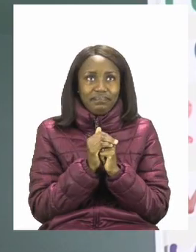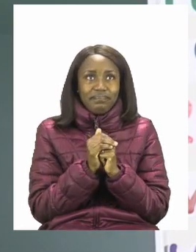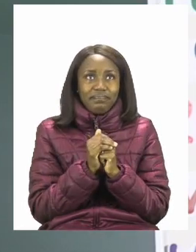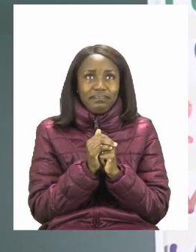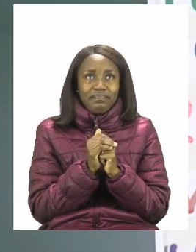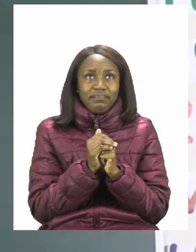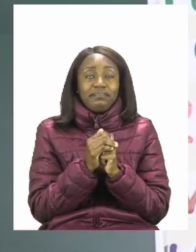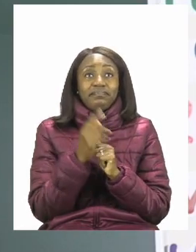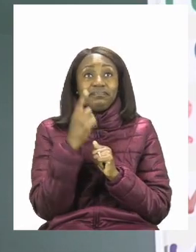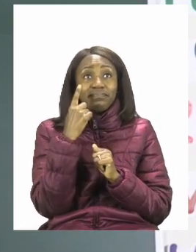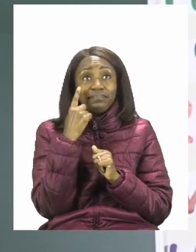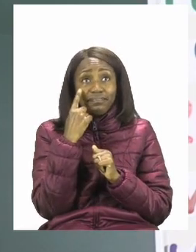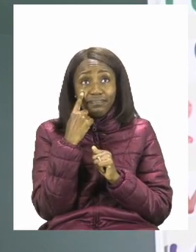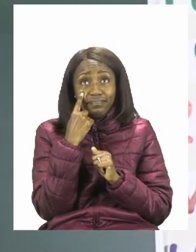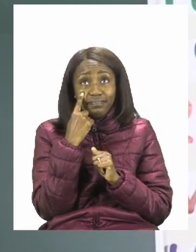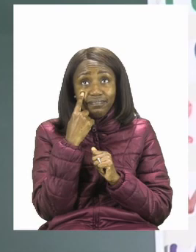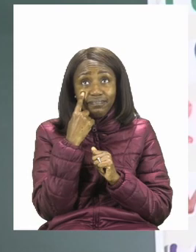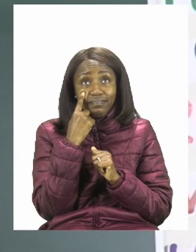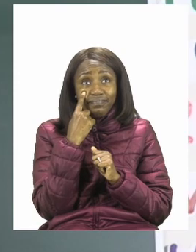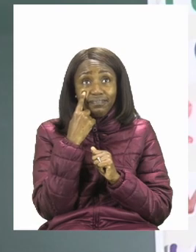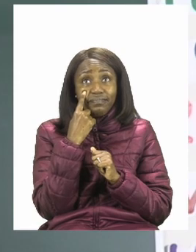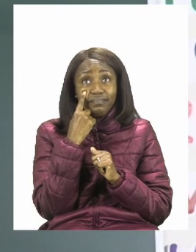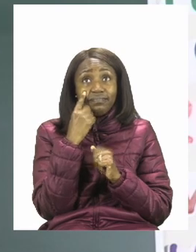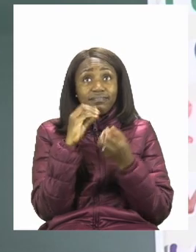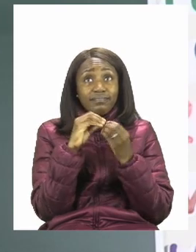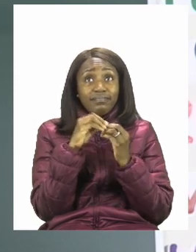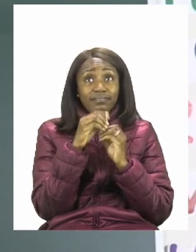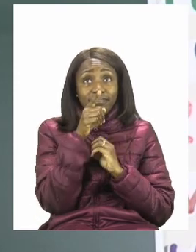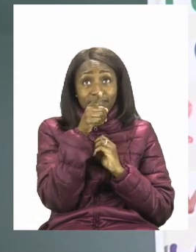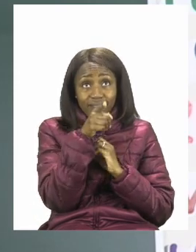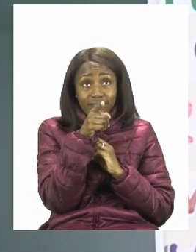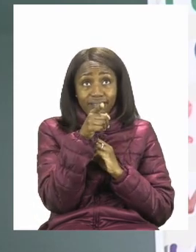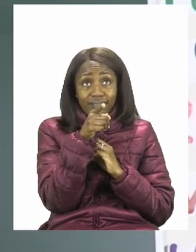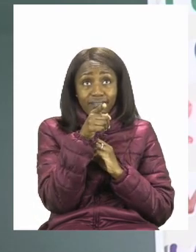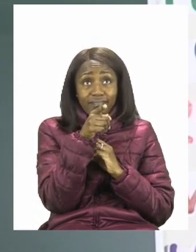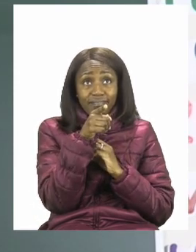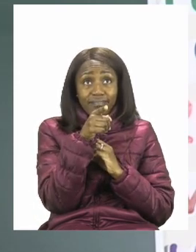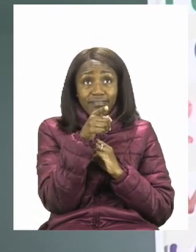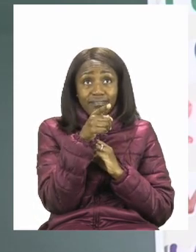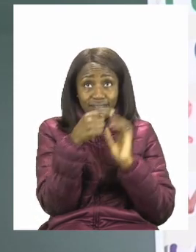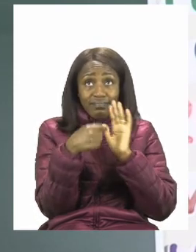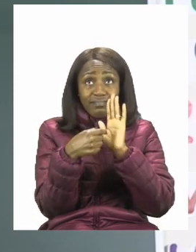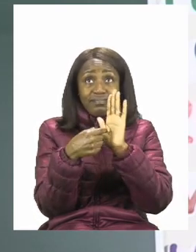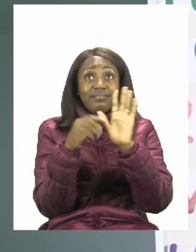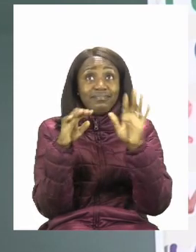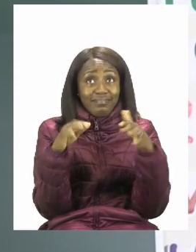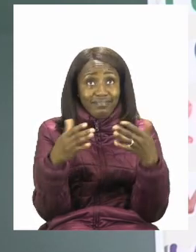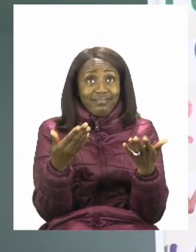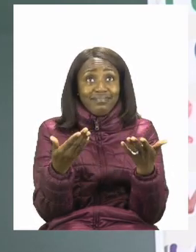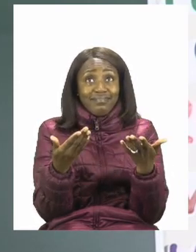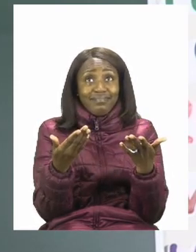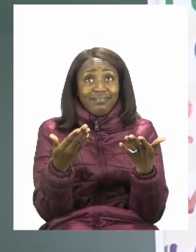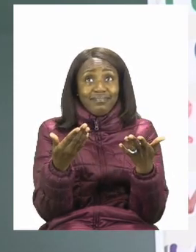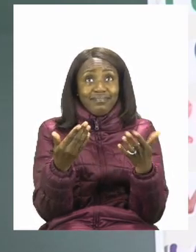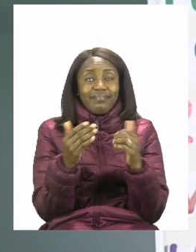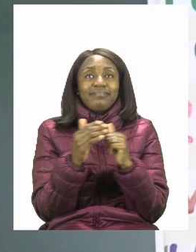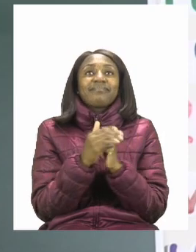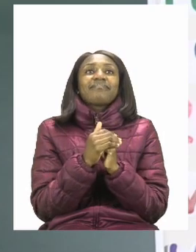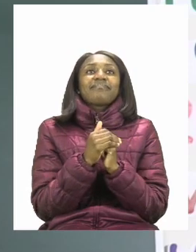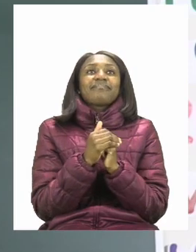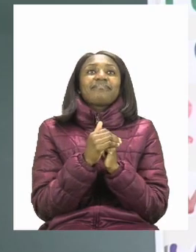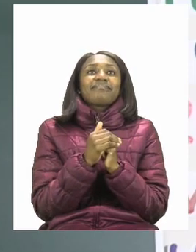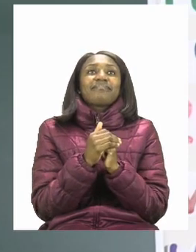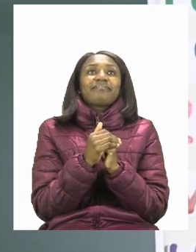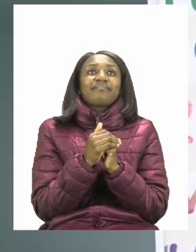will see that for this number 253, this is what my abacus looks like. Okay,